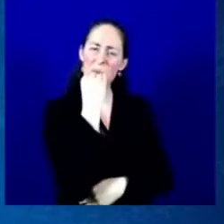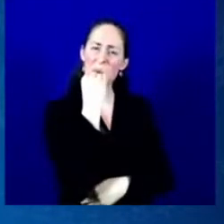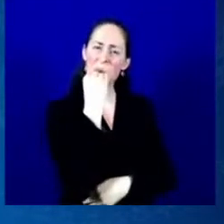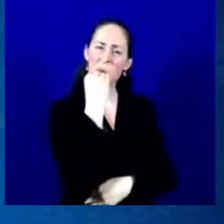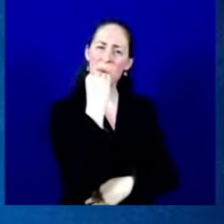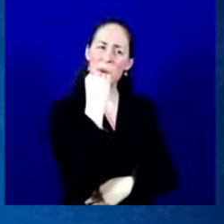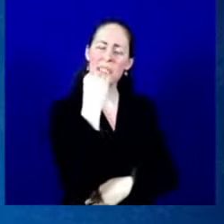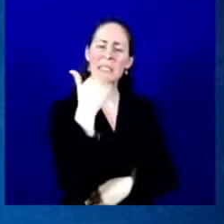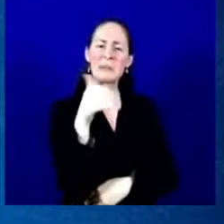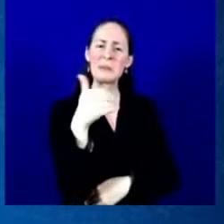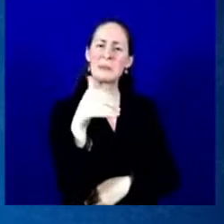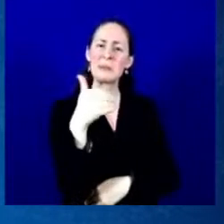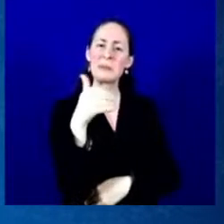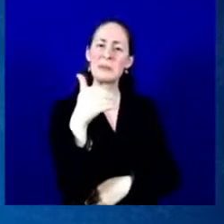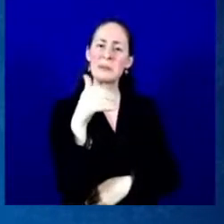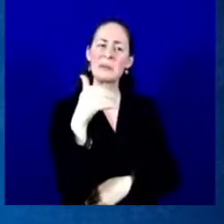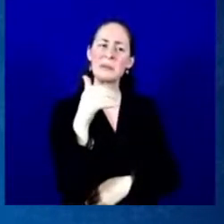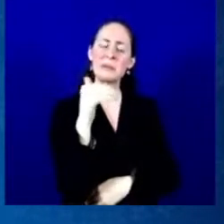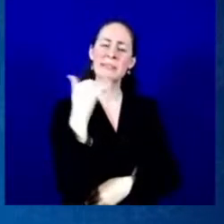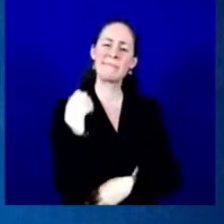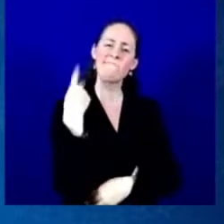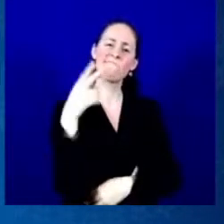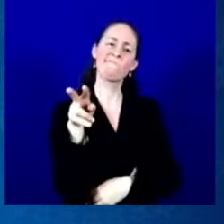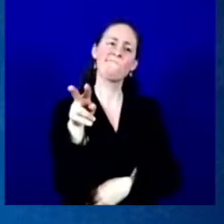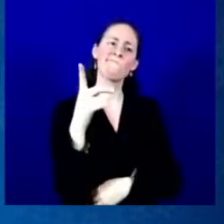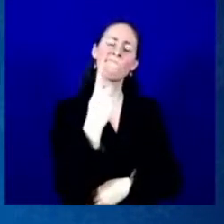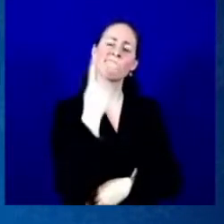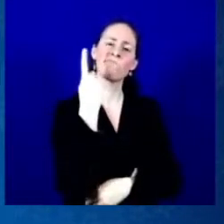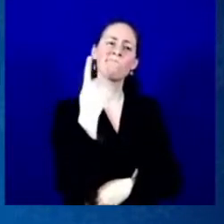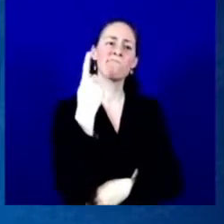I don't know about you, but I didn't ever think I'd see that in America.